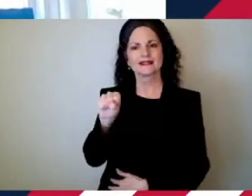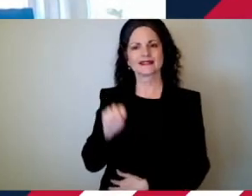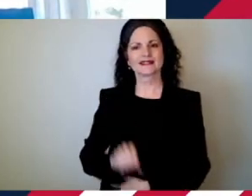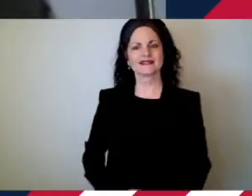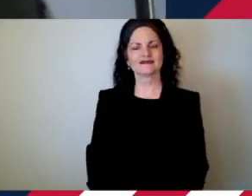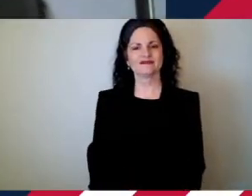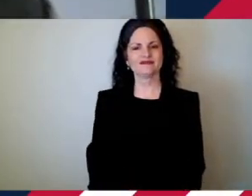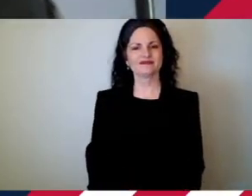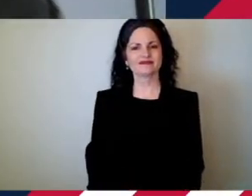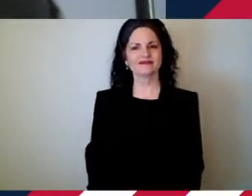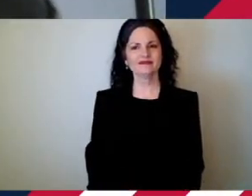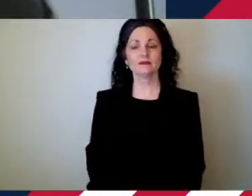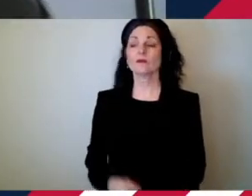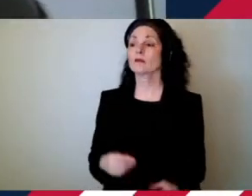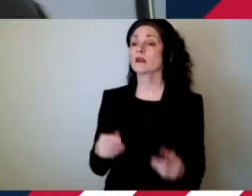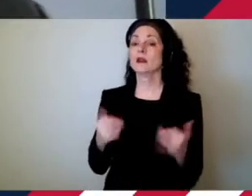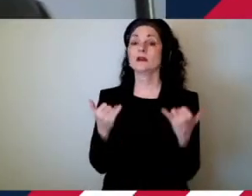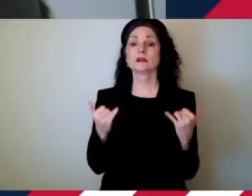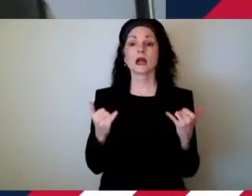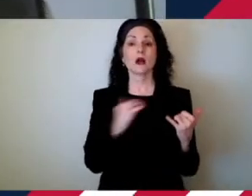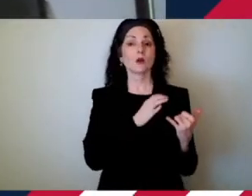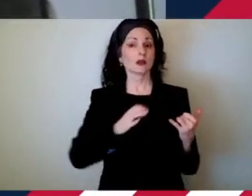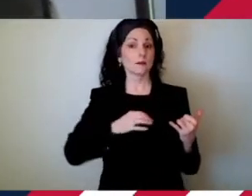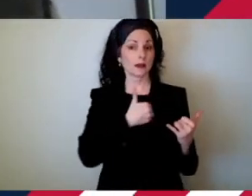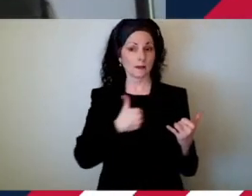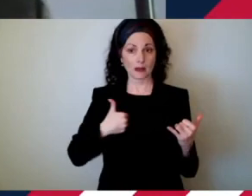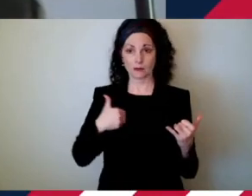The members of the committee shall now vote.